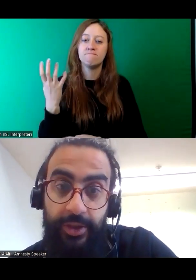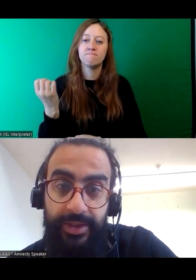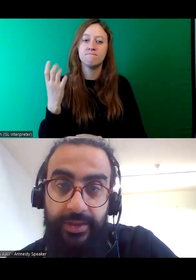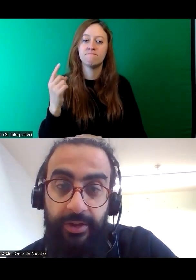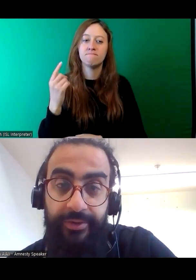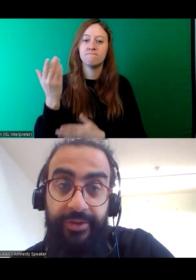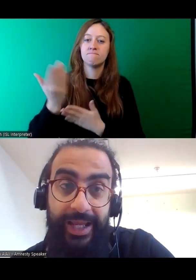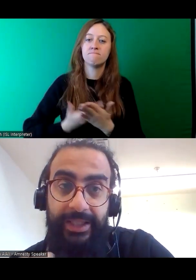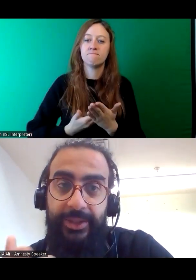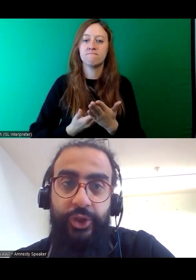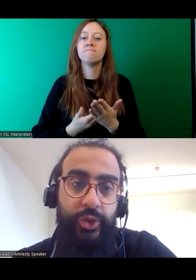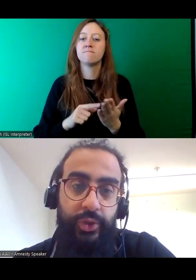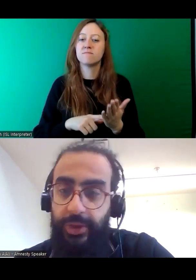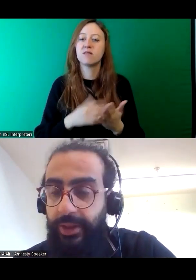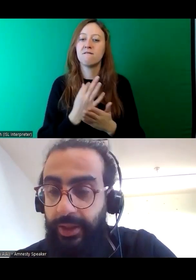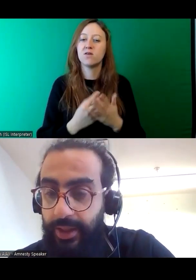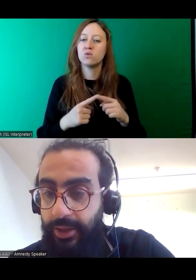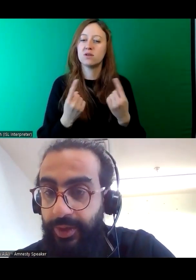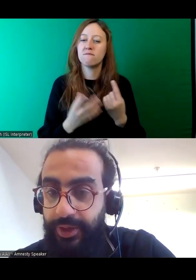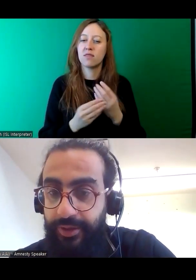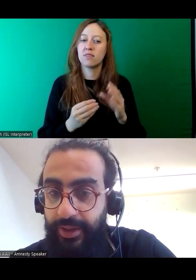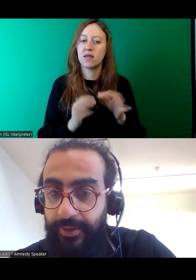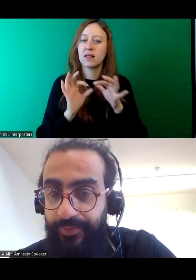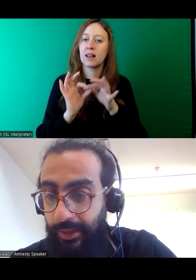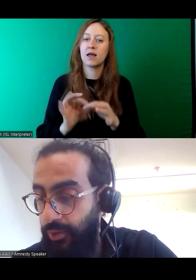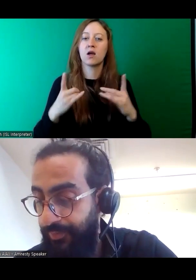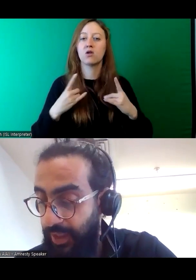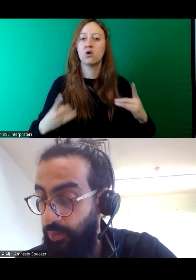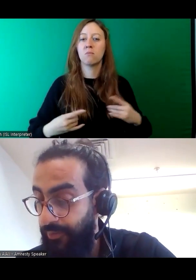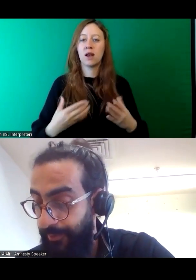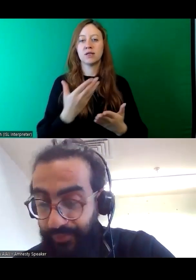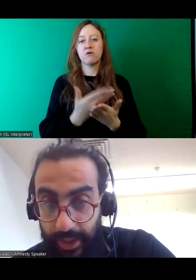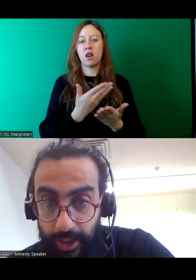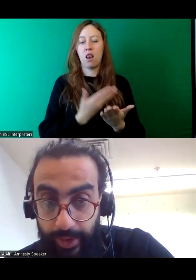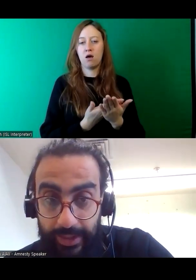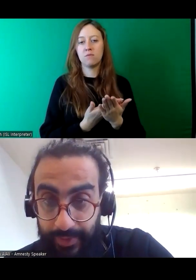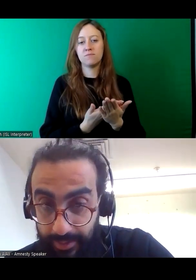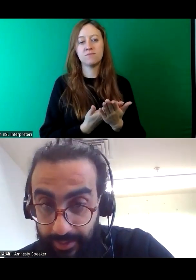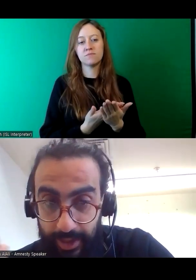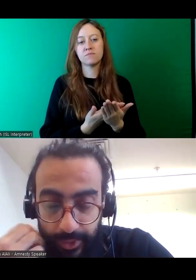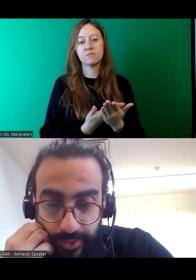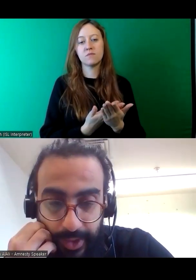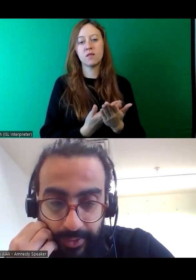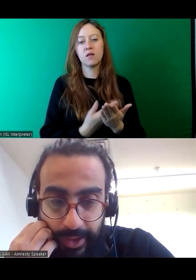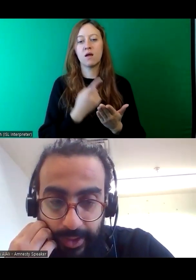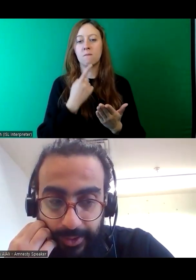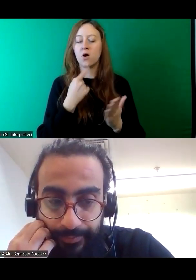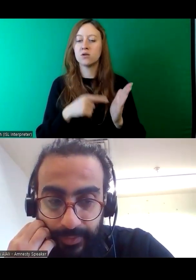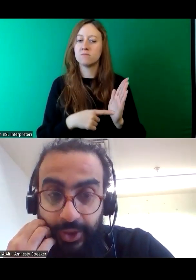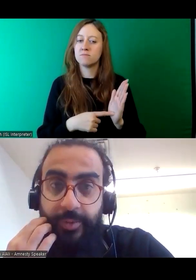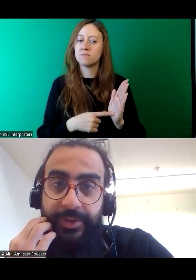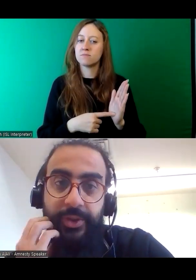this document that are related to the humanitarian law. However, I put on